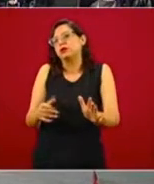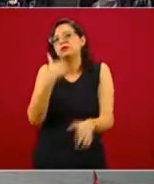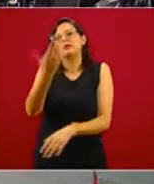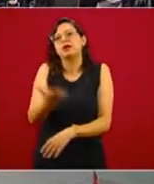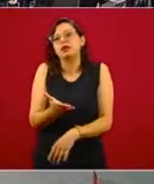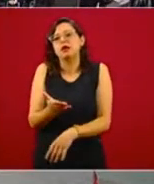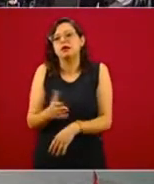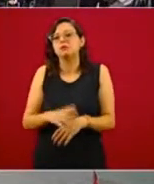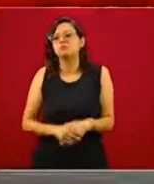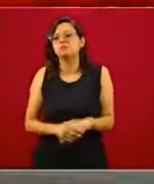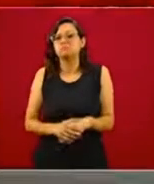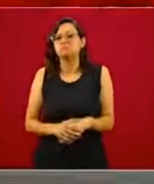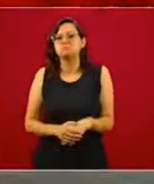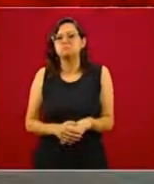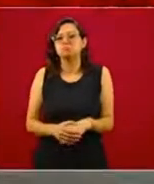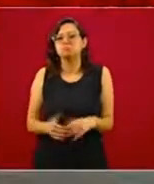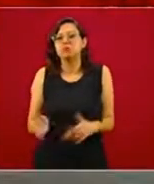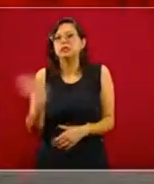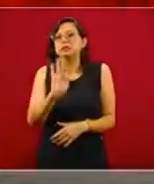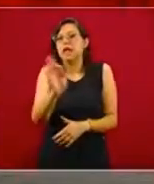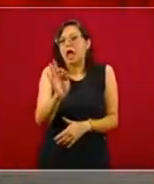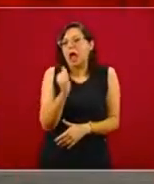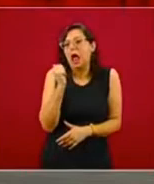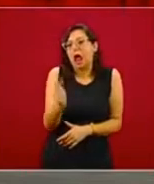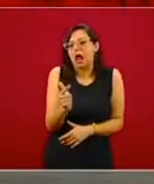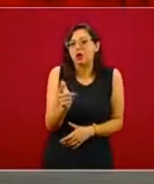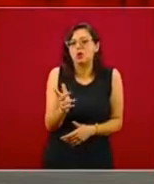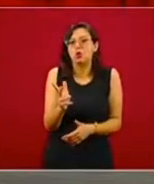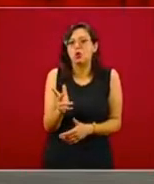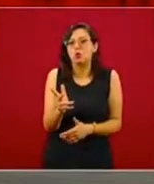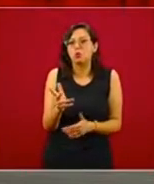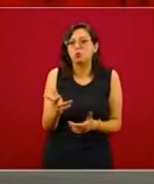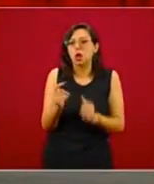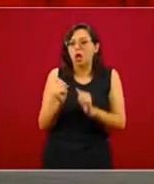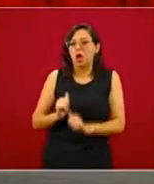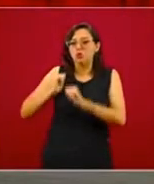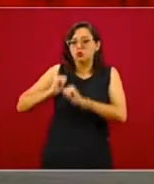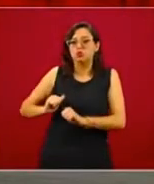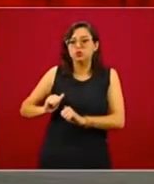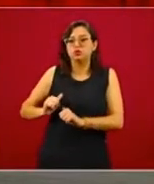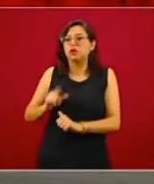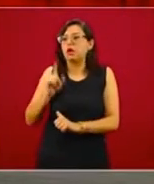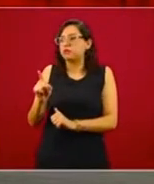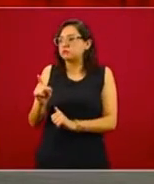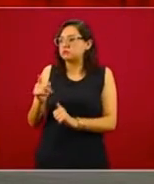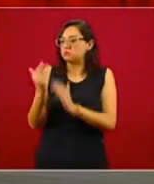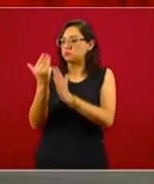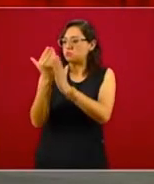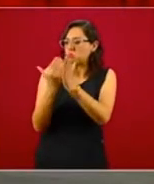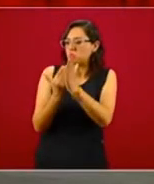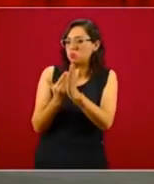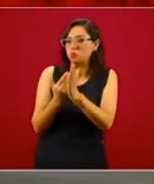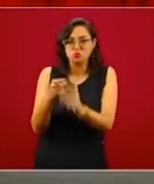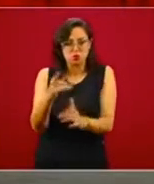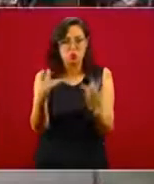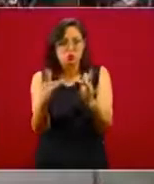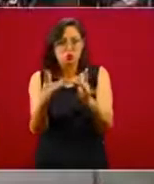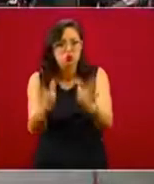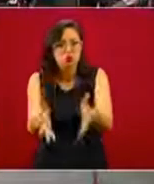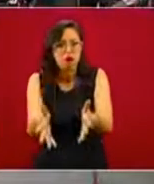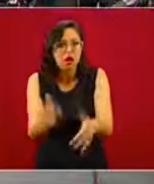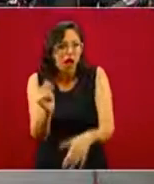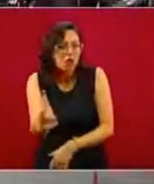everything I wanted to say, just to show you this video, or maybe you can tell us about the contact with the